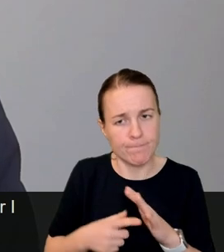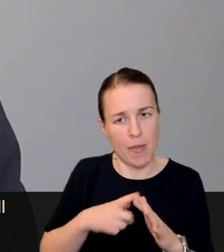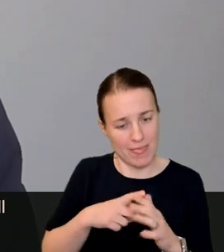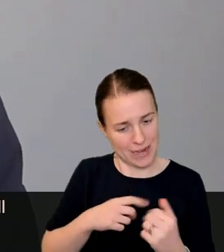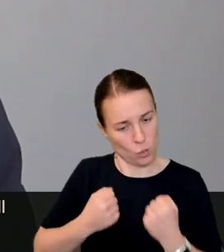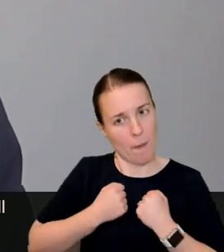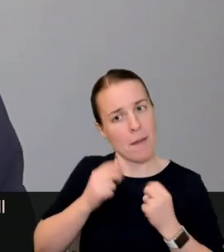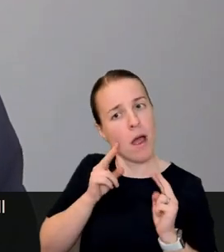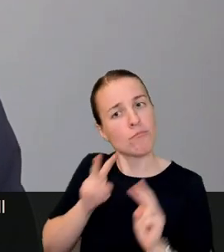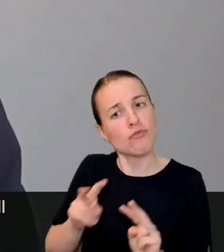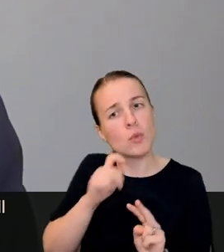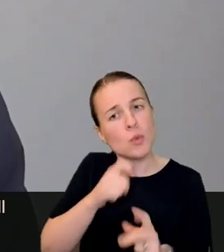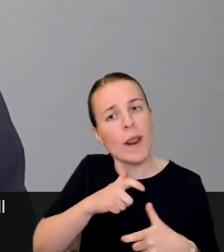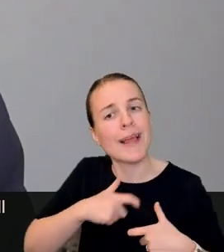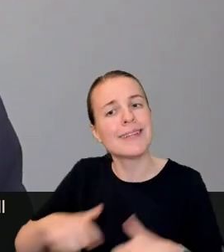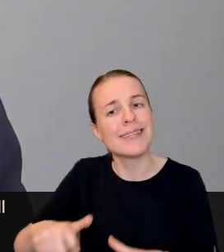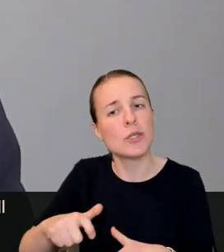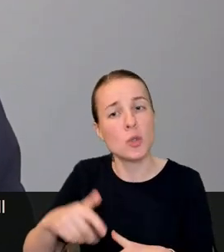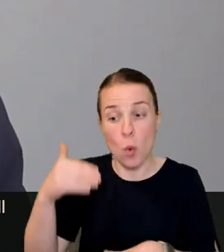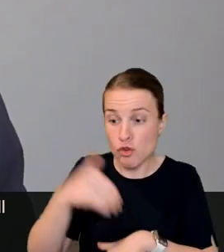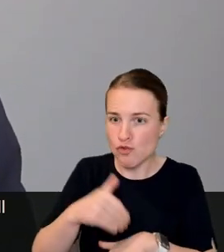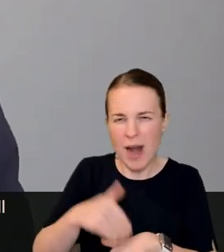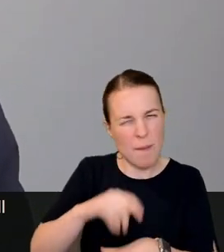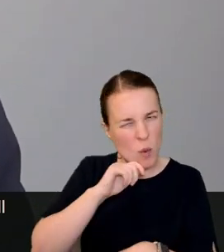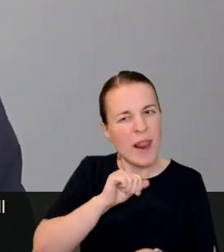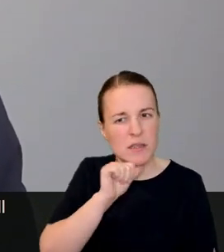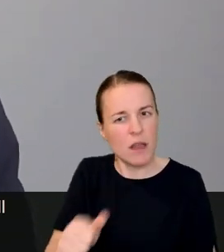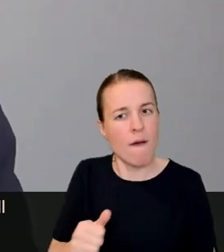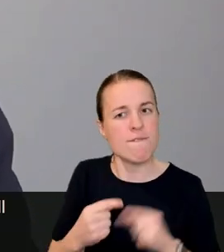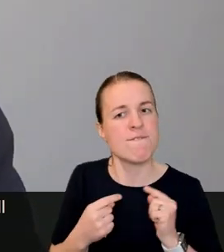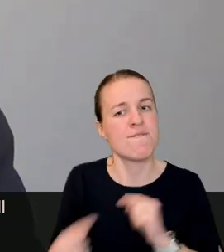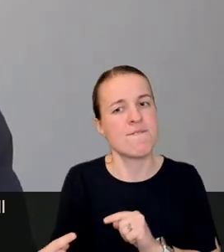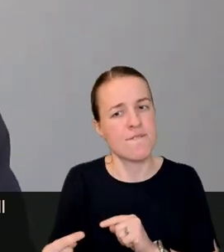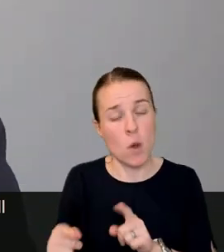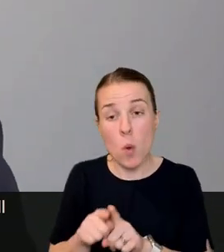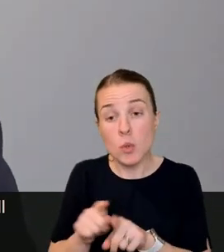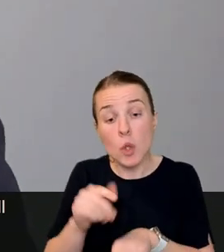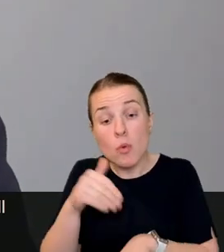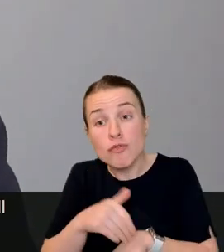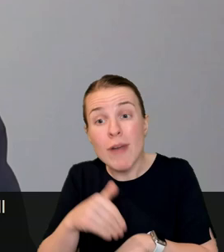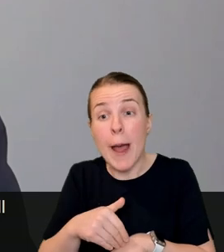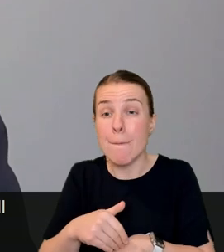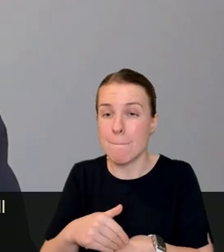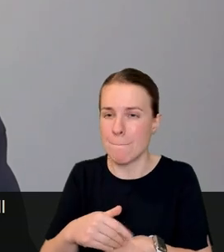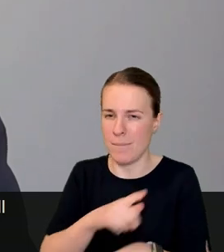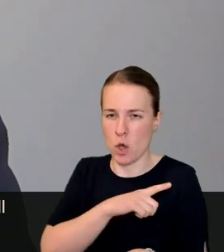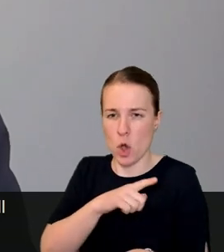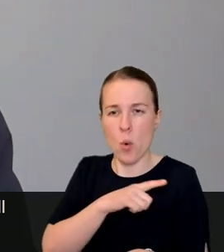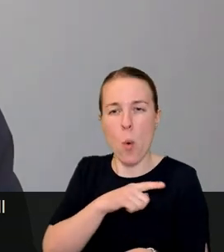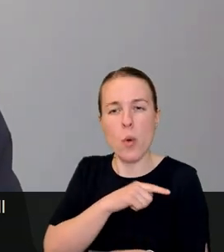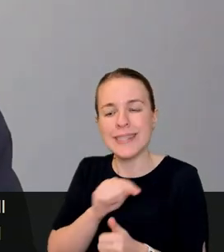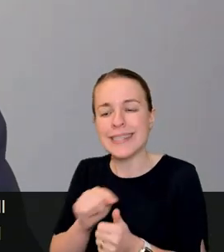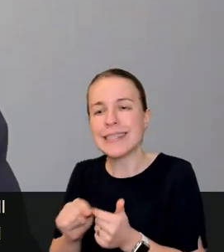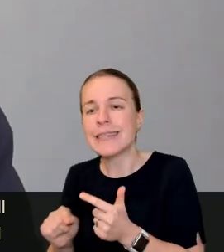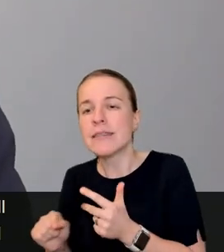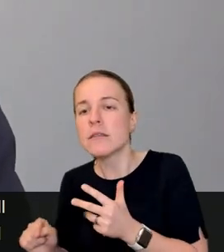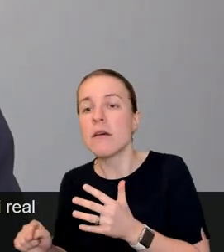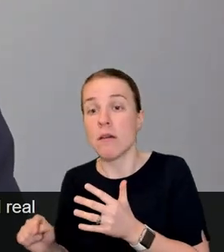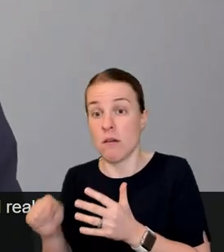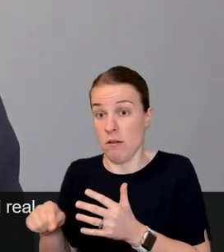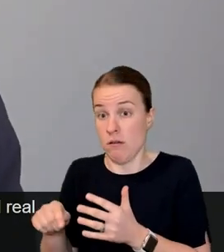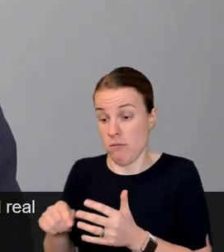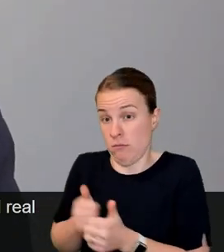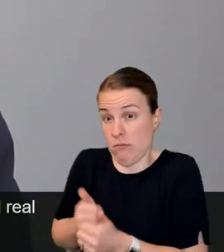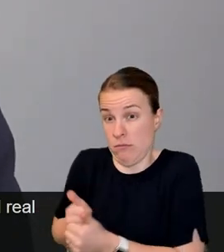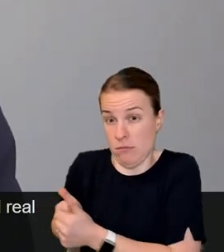of being tough on crime and tough on the causes of crime, which is starting to yield real results. That's why